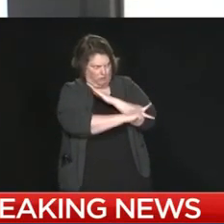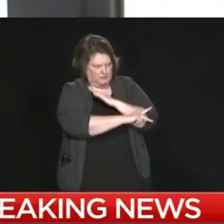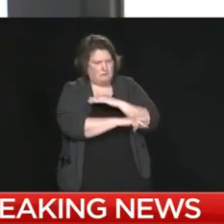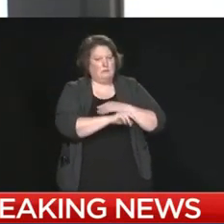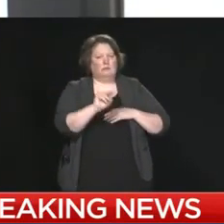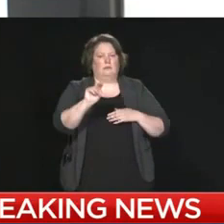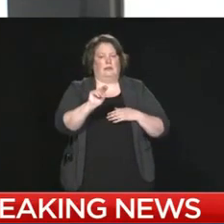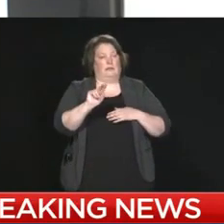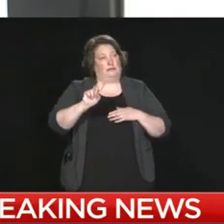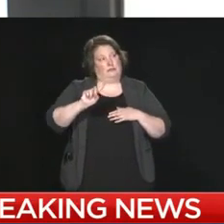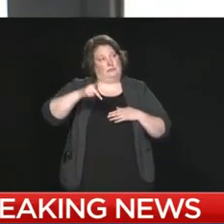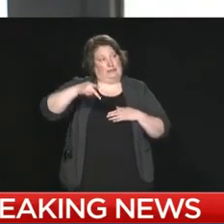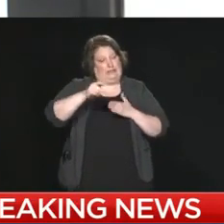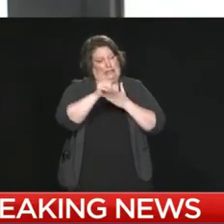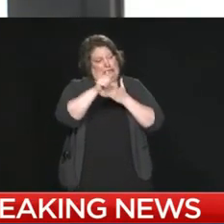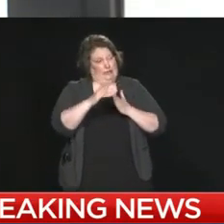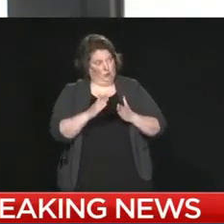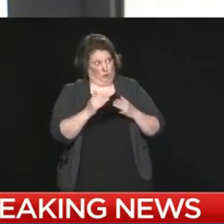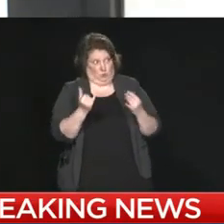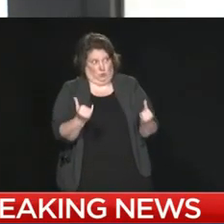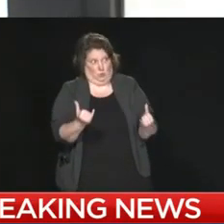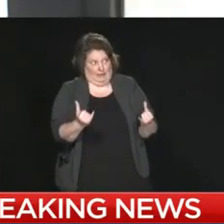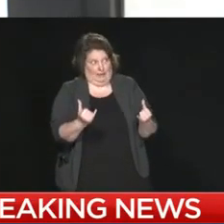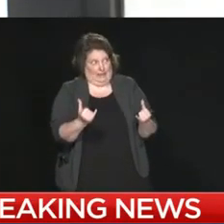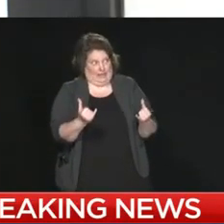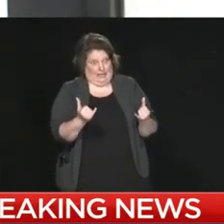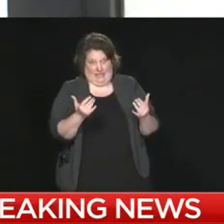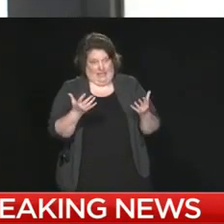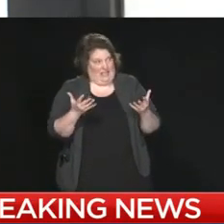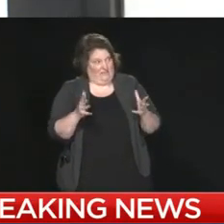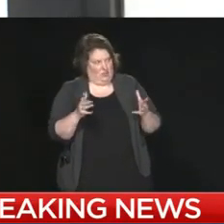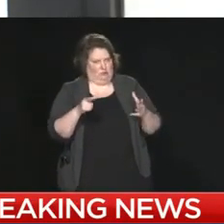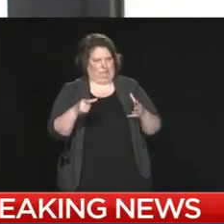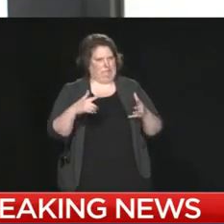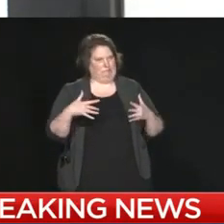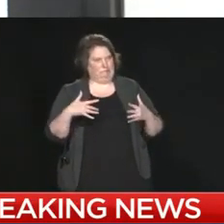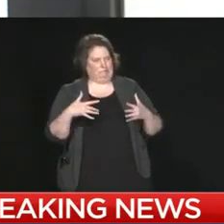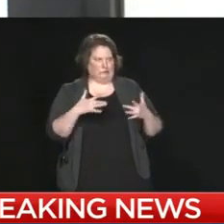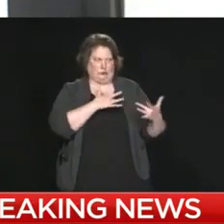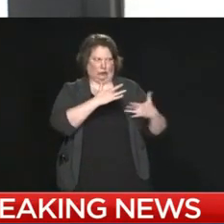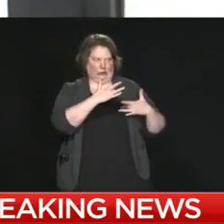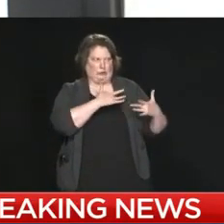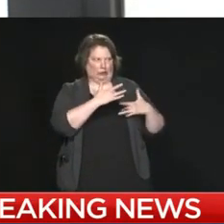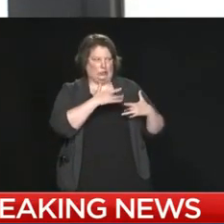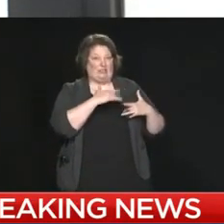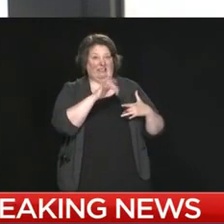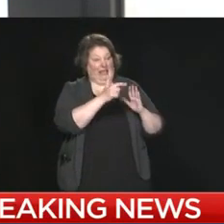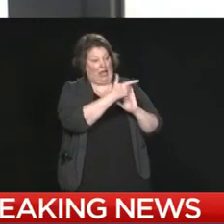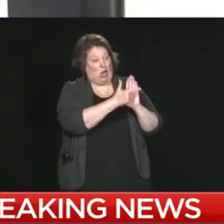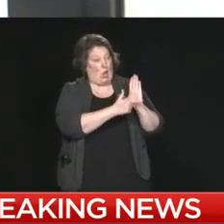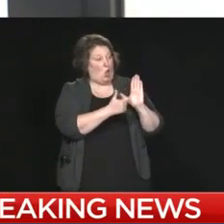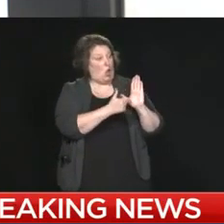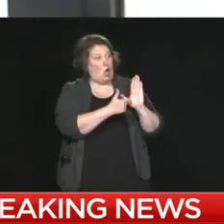leader earlier today said that he feared that this could criminalize further